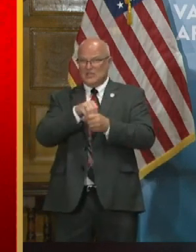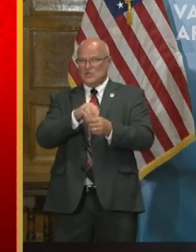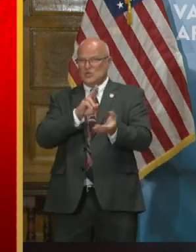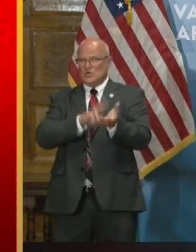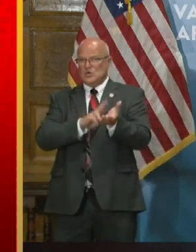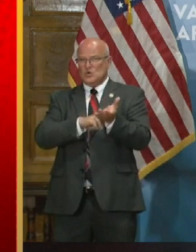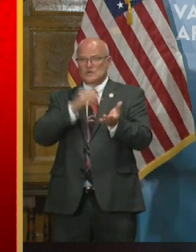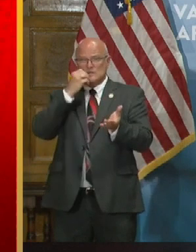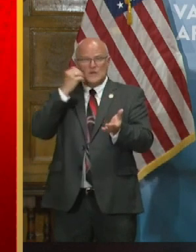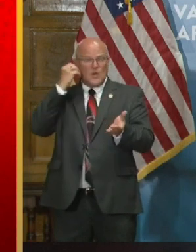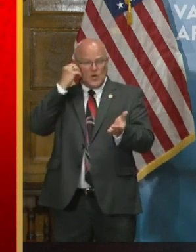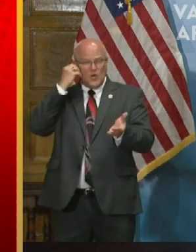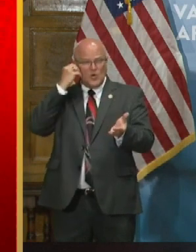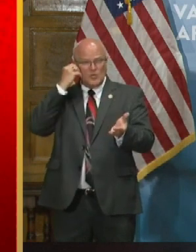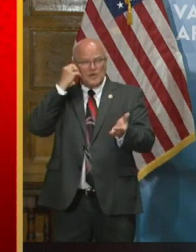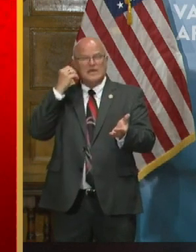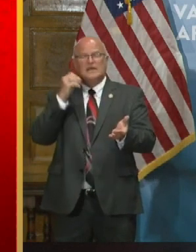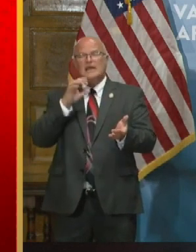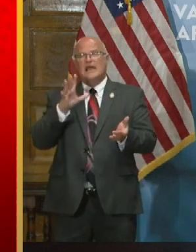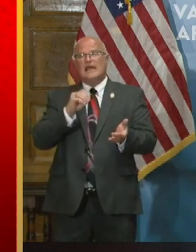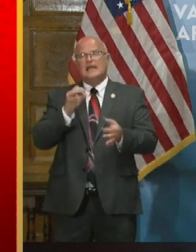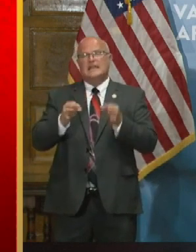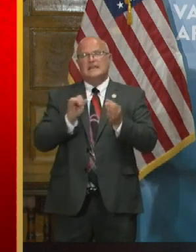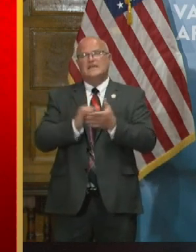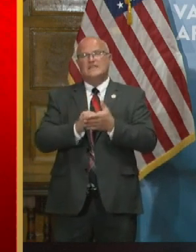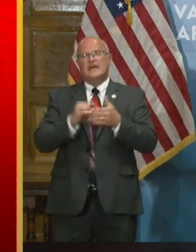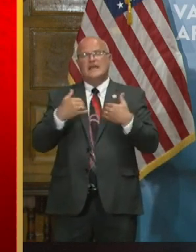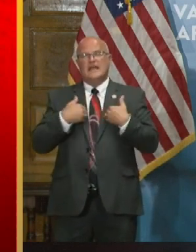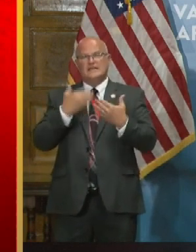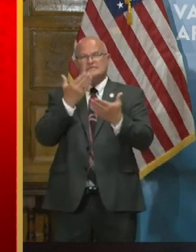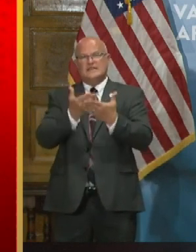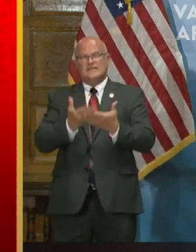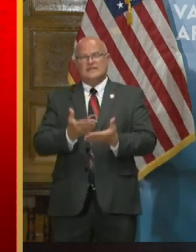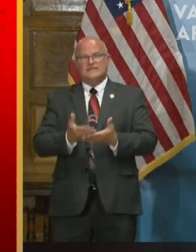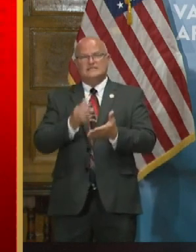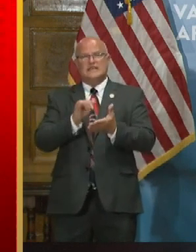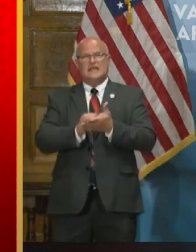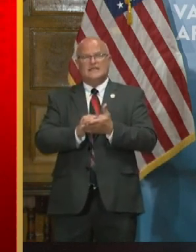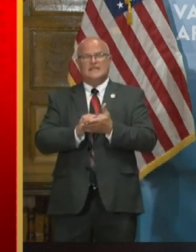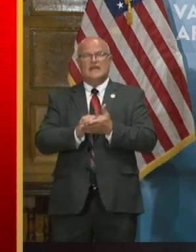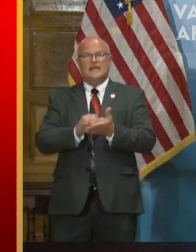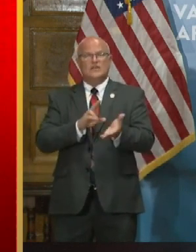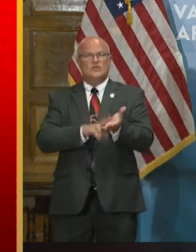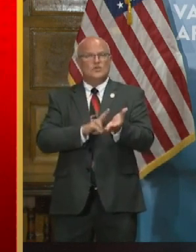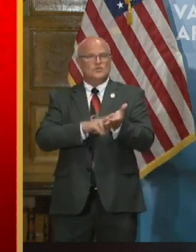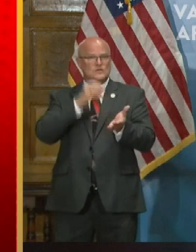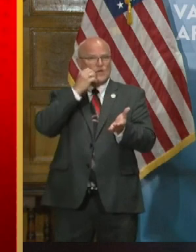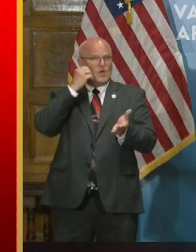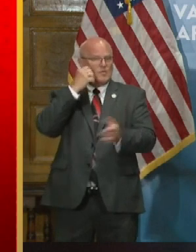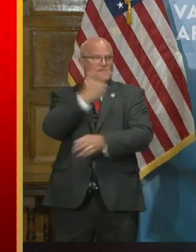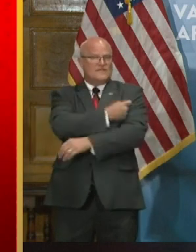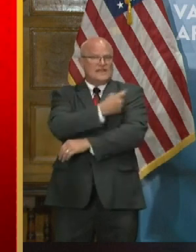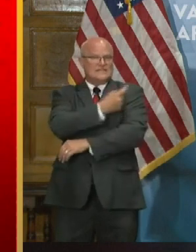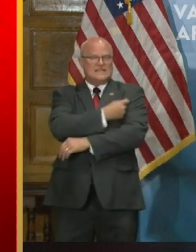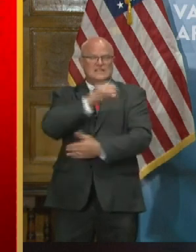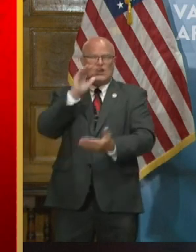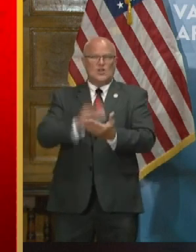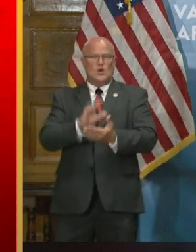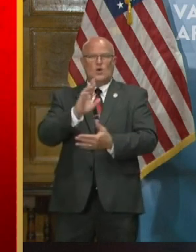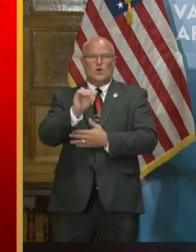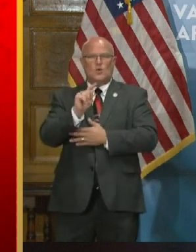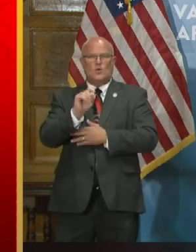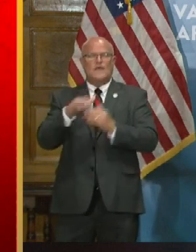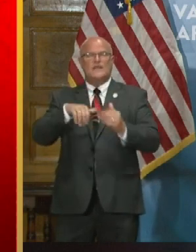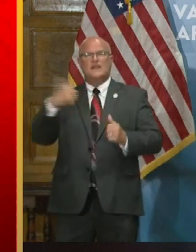other long-term care residents, and if there's evidence that nursing home residents on Medicaid are being vaccinated at a lower rate